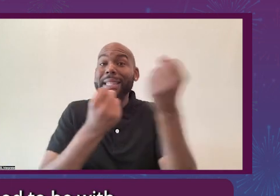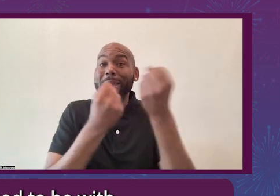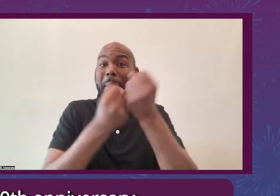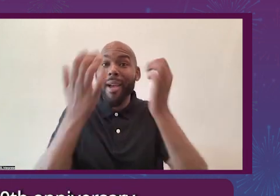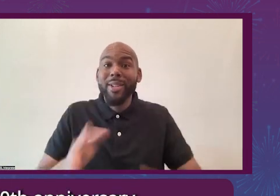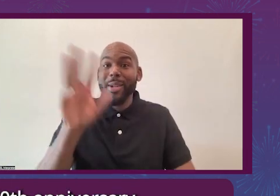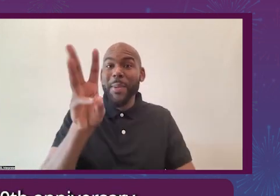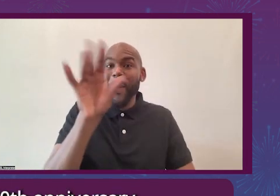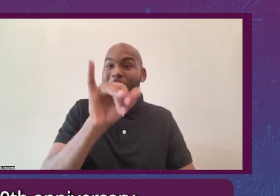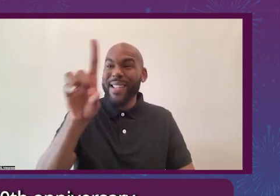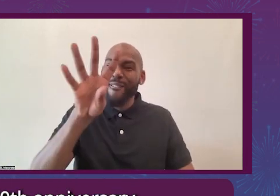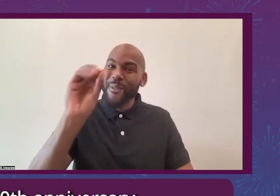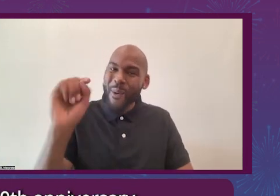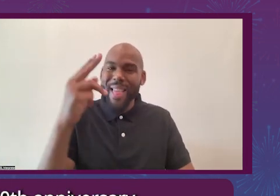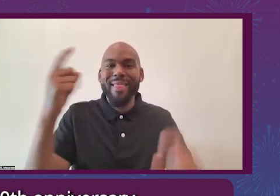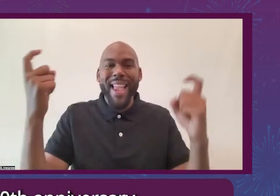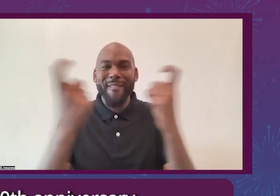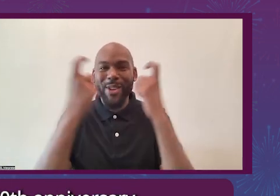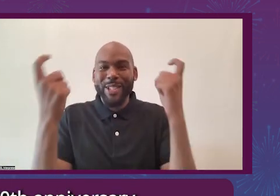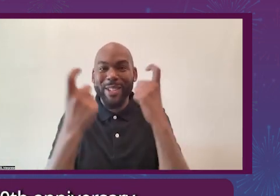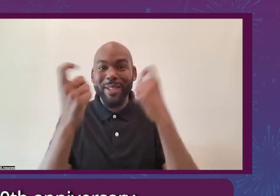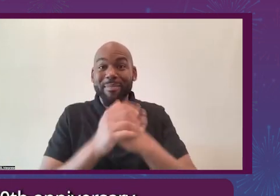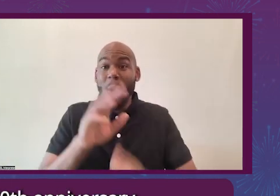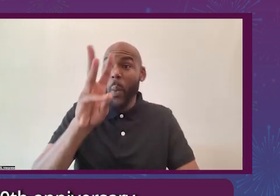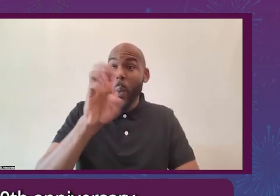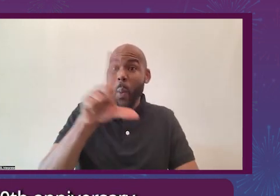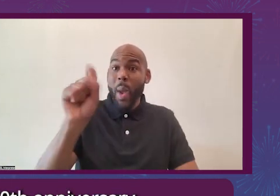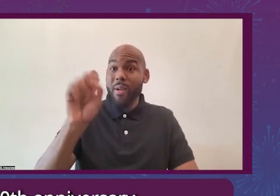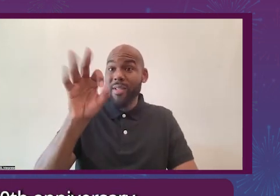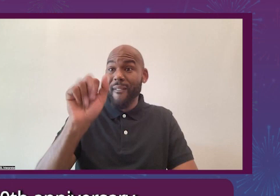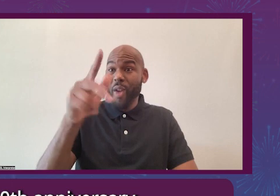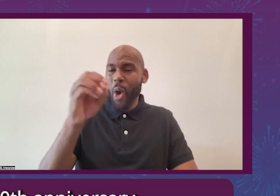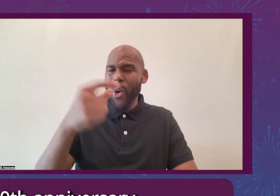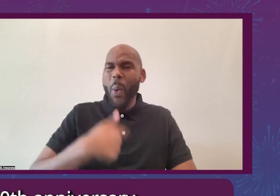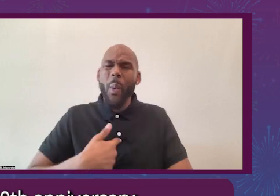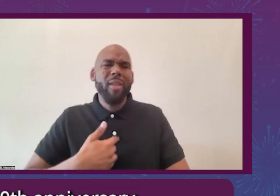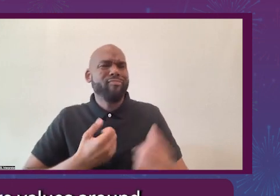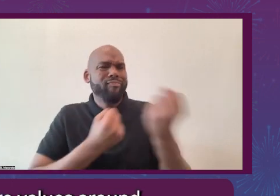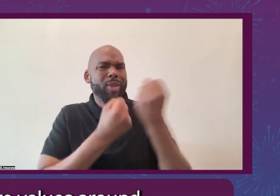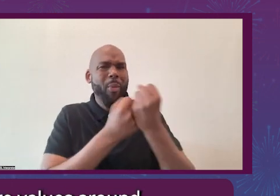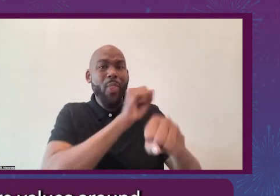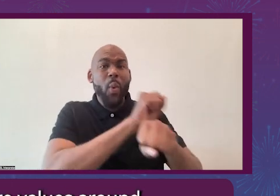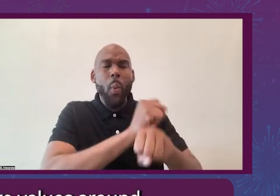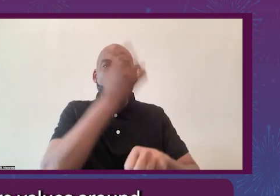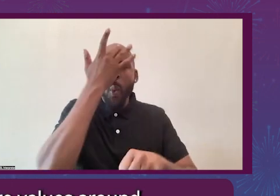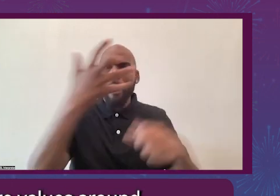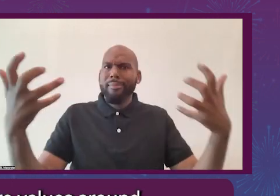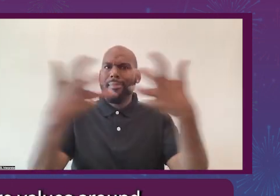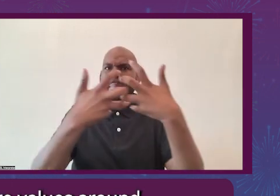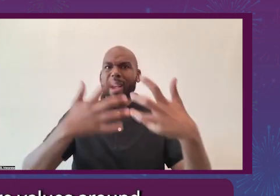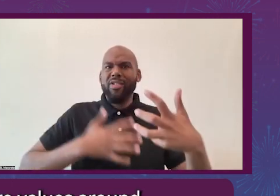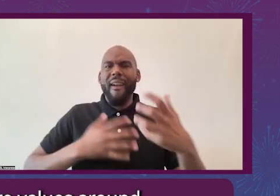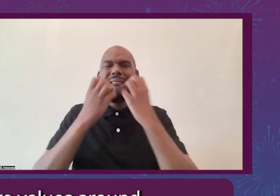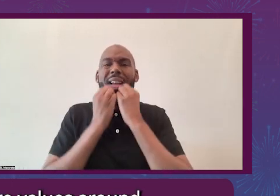and presenting sponsor of World Institute on Disability's 40th anniversary. At Wells Fargo, we applaud the work of WID because it aligns with our own